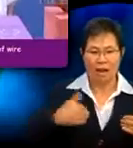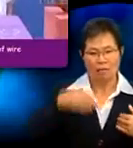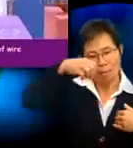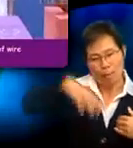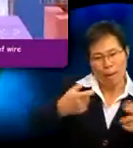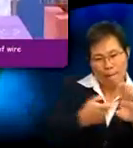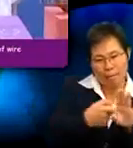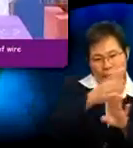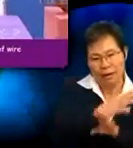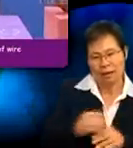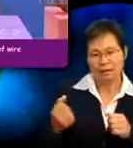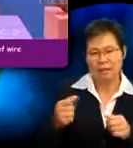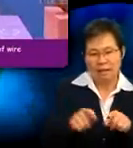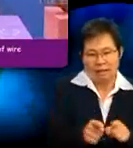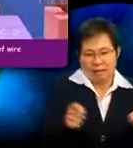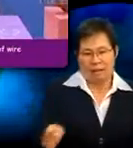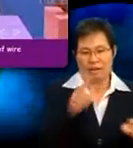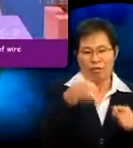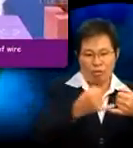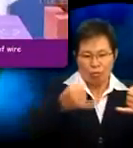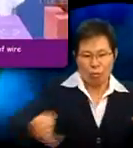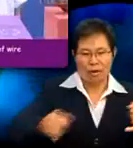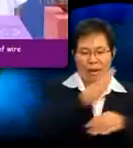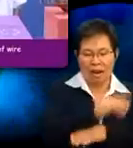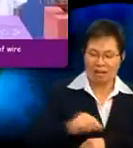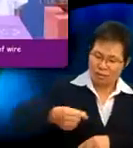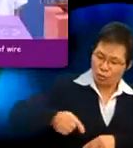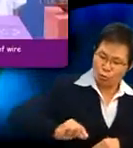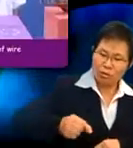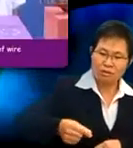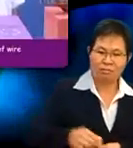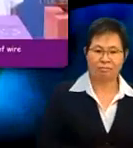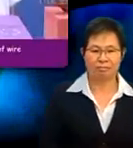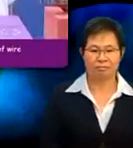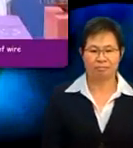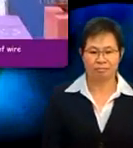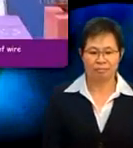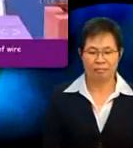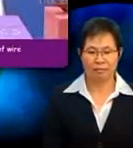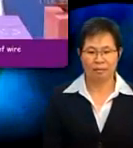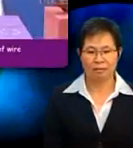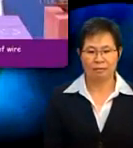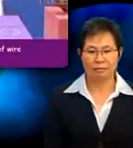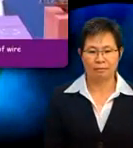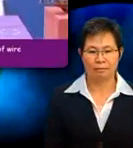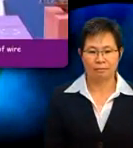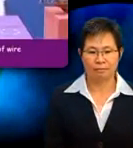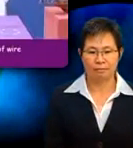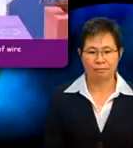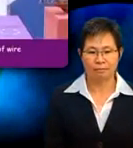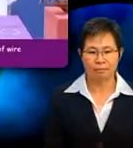Here, I have a bulb, battery, a length of